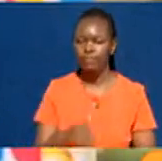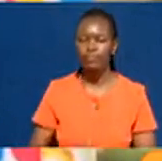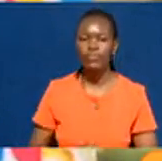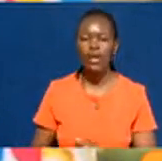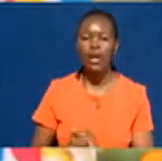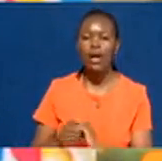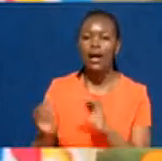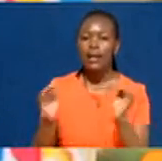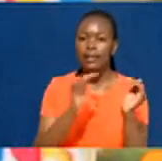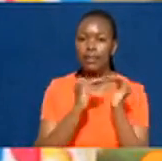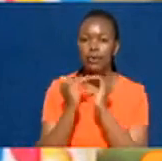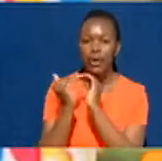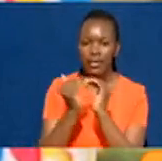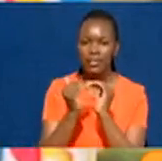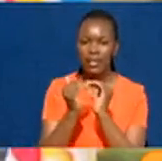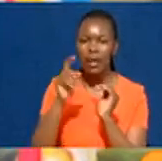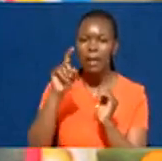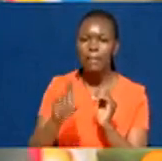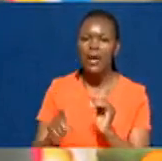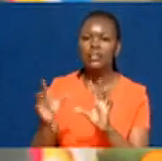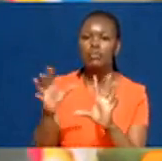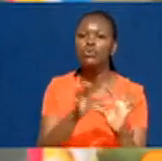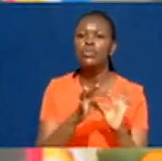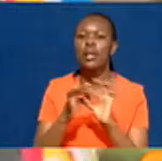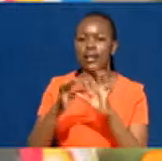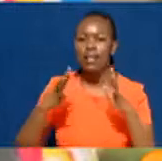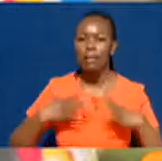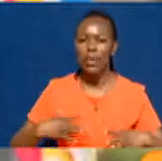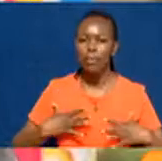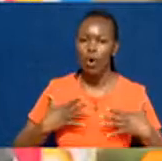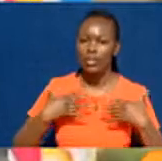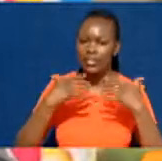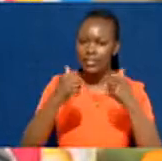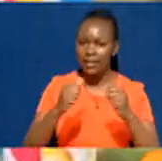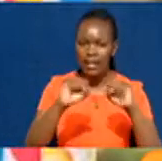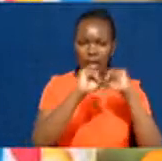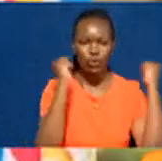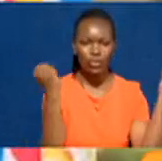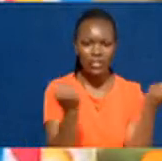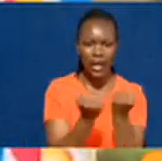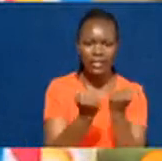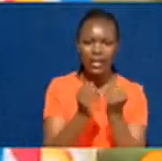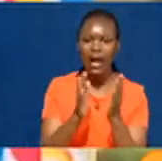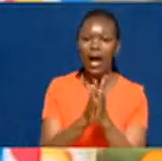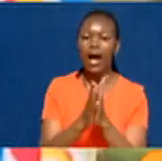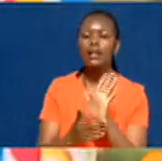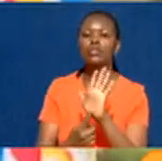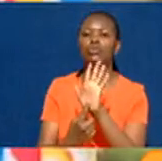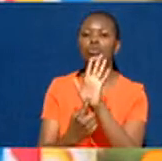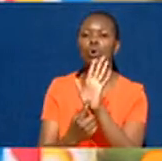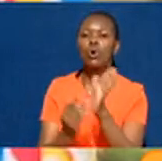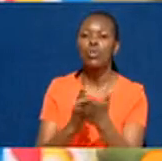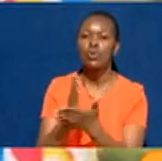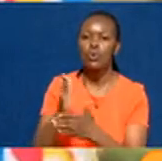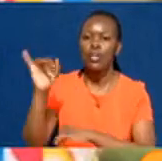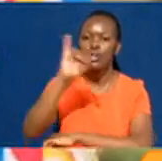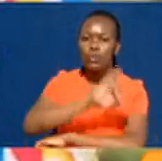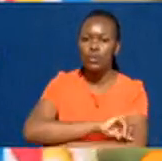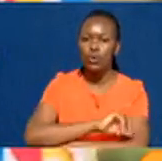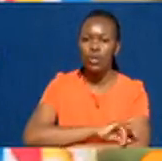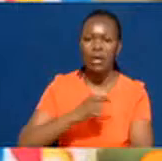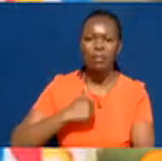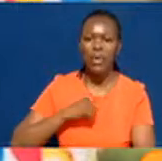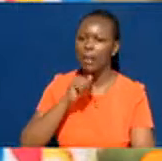Democracy is expected to unite a people, strengthen their society, and improve their institutions, and must not